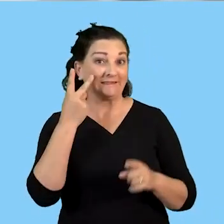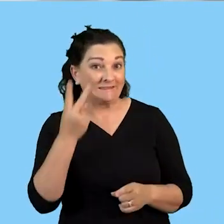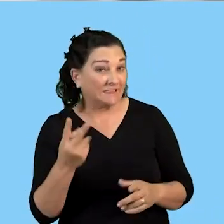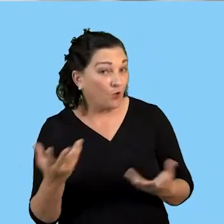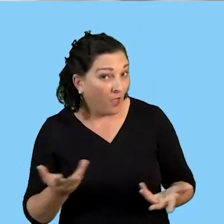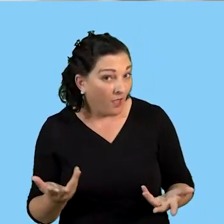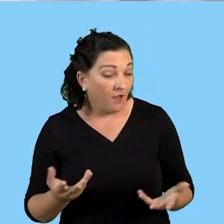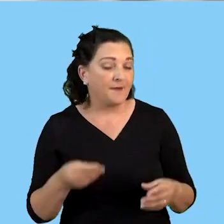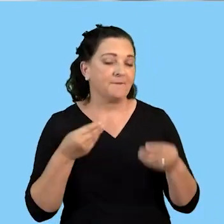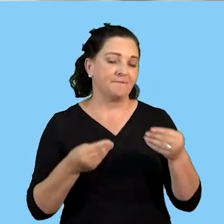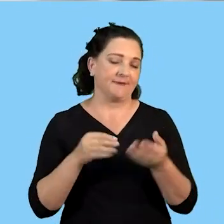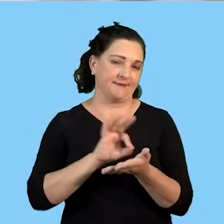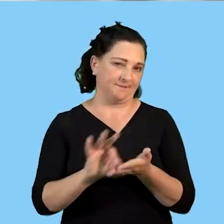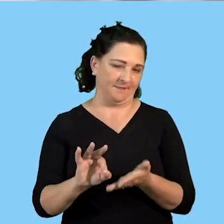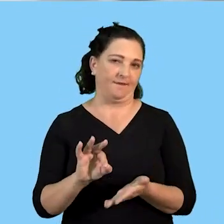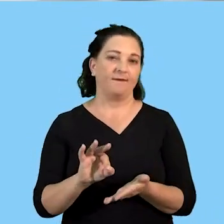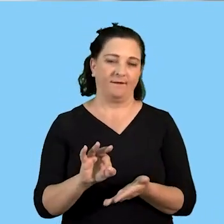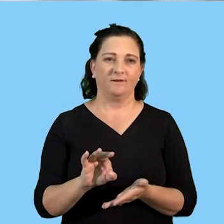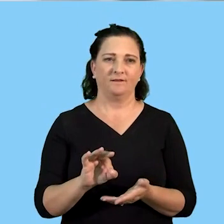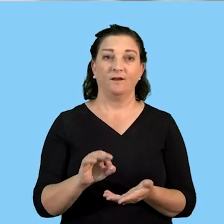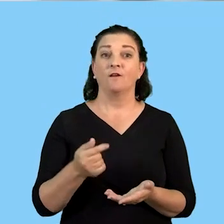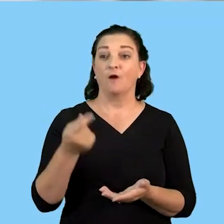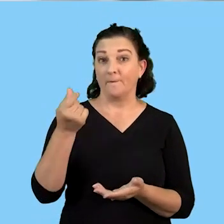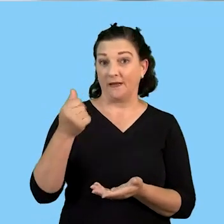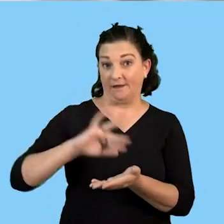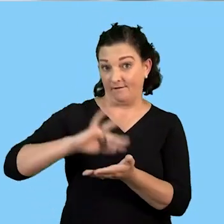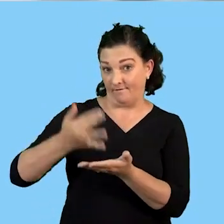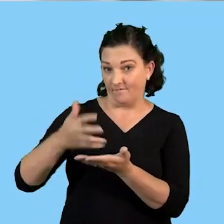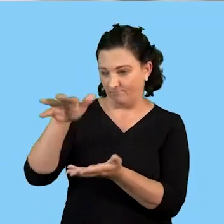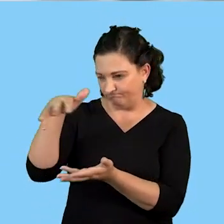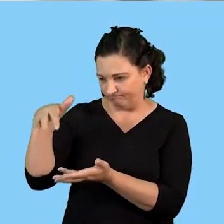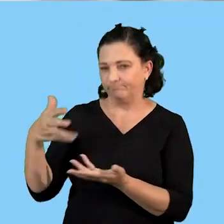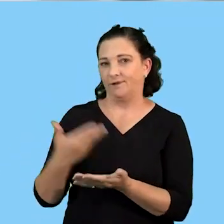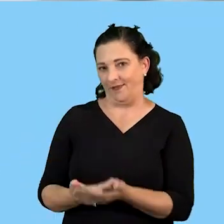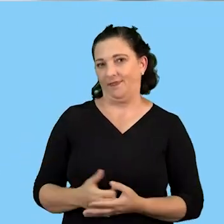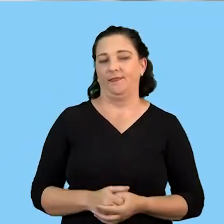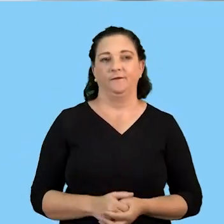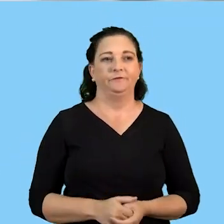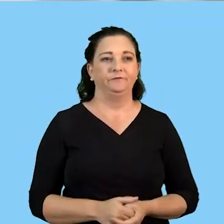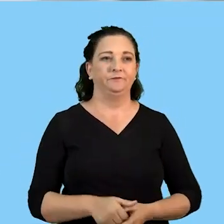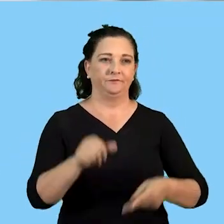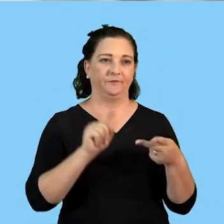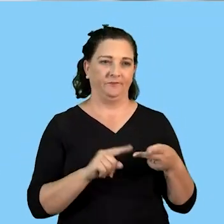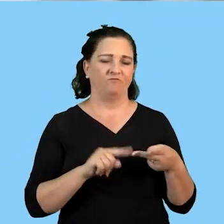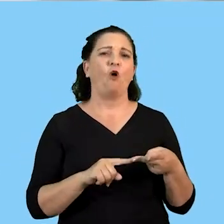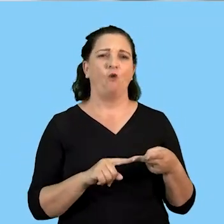will see that through a business plan. So it's the main aim of a business plan to find